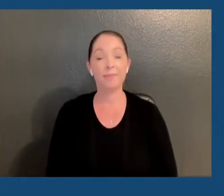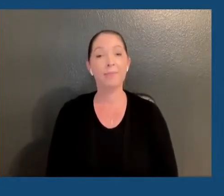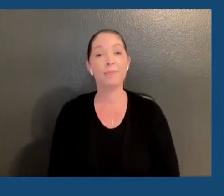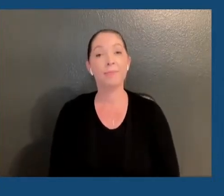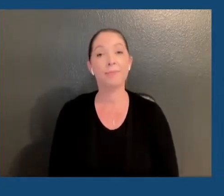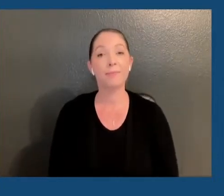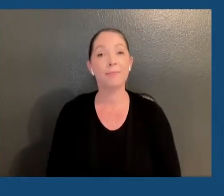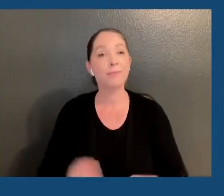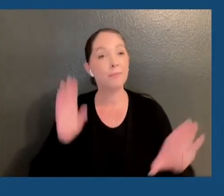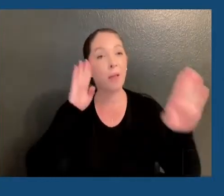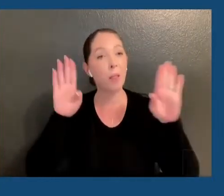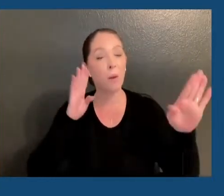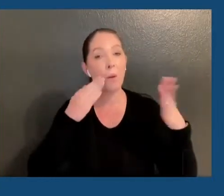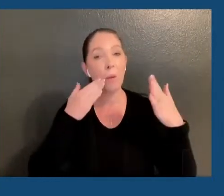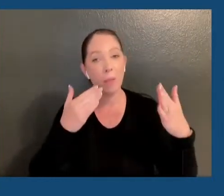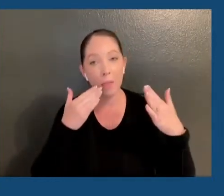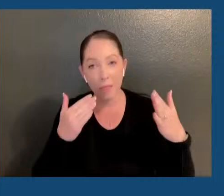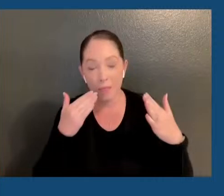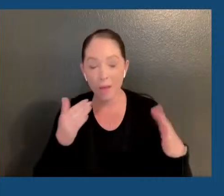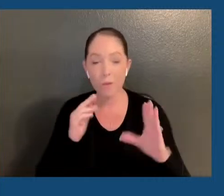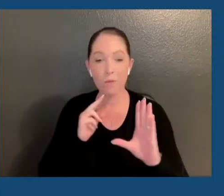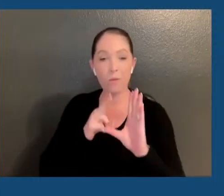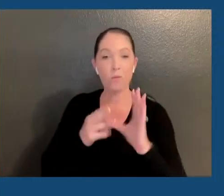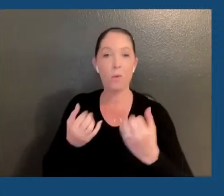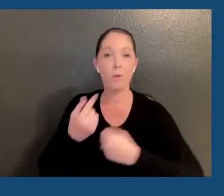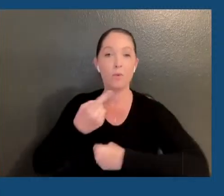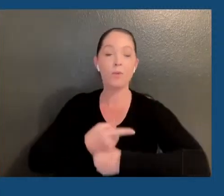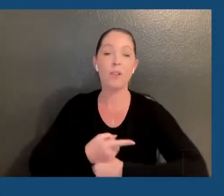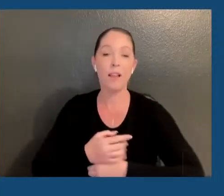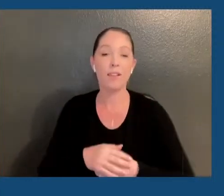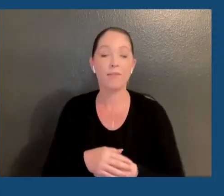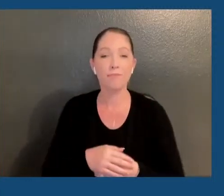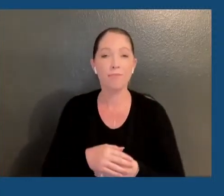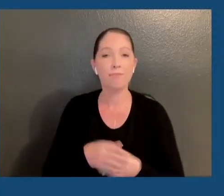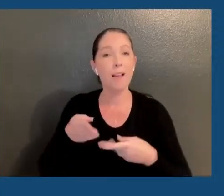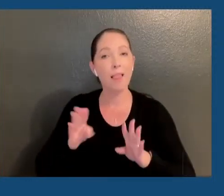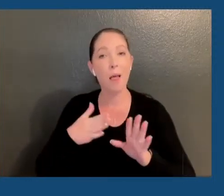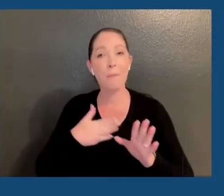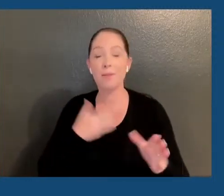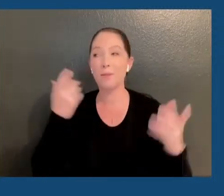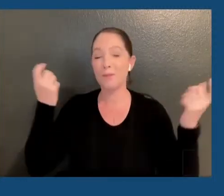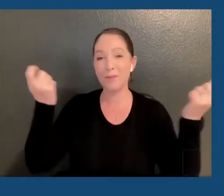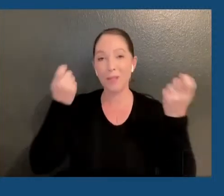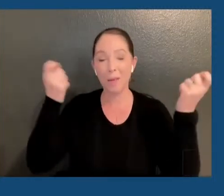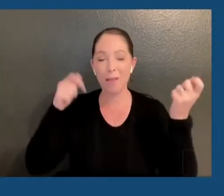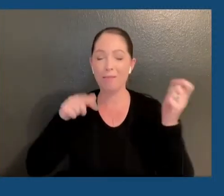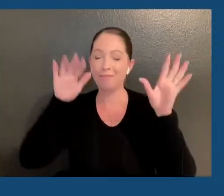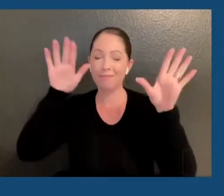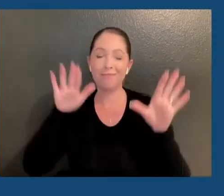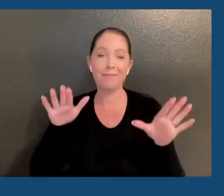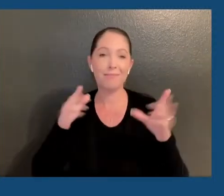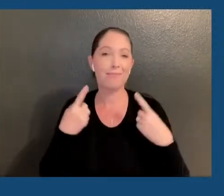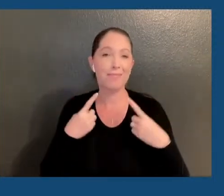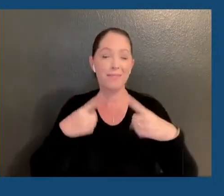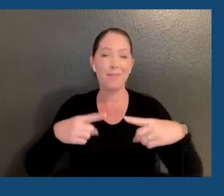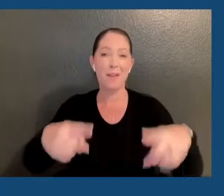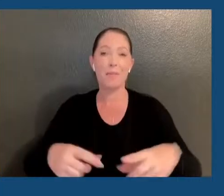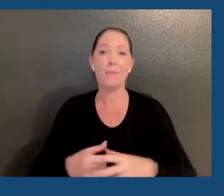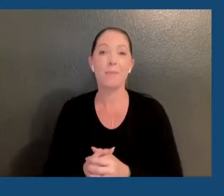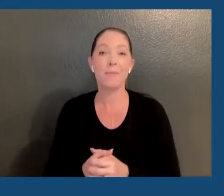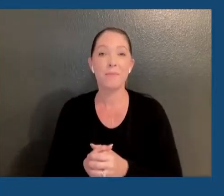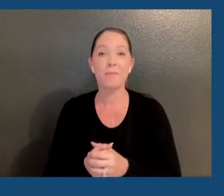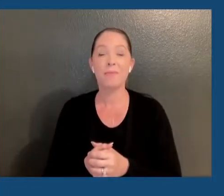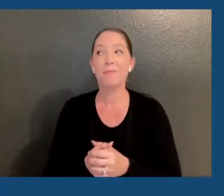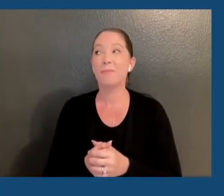Hello, and thank you all so much for being here today and giving me the opportunity to celebrate this wonderful occasion with all of you. I can't tell you